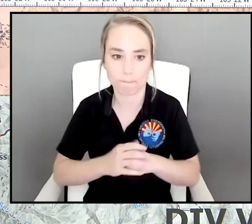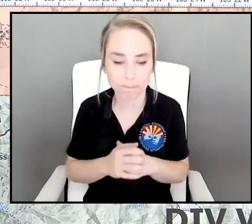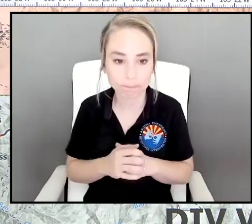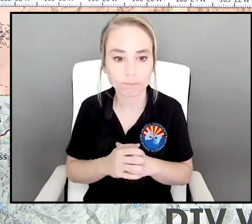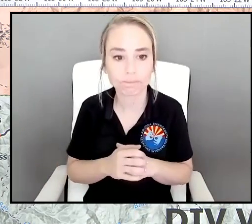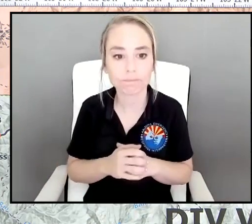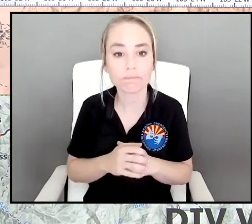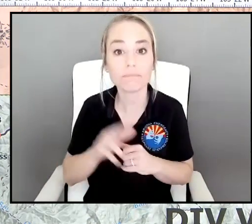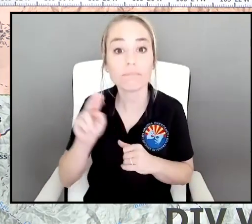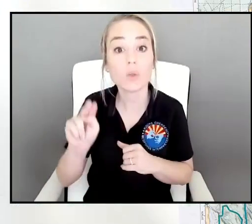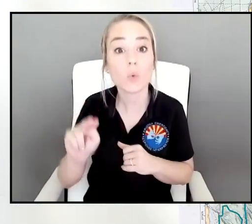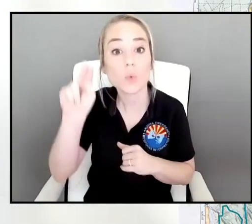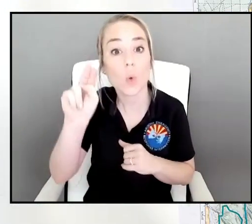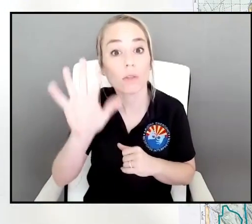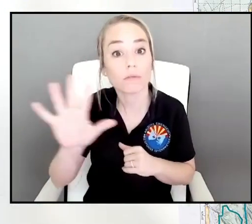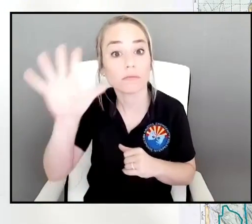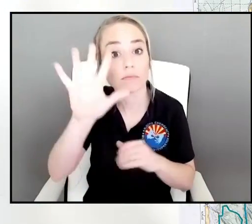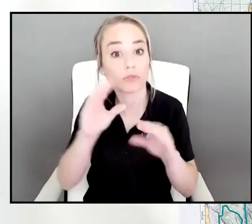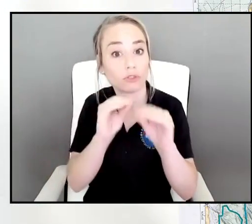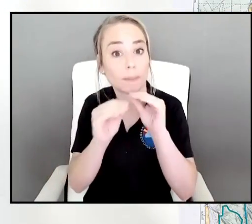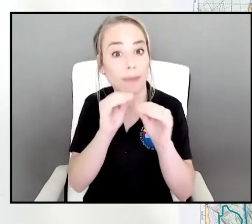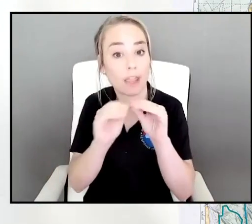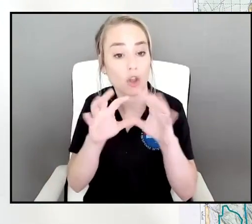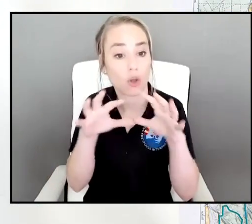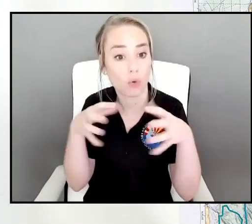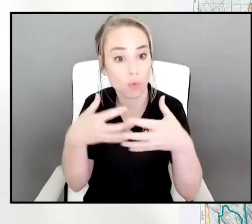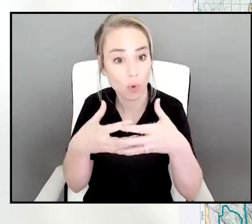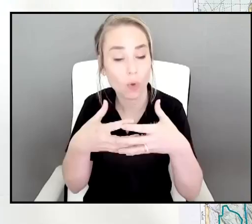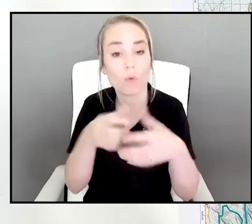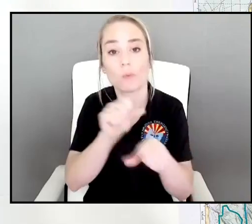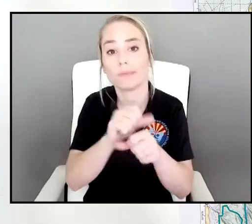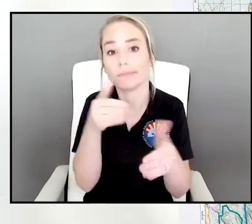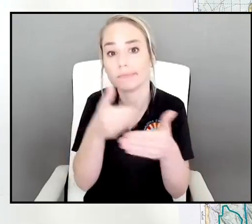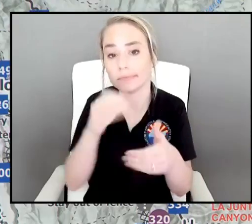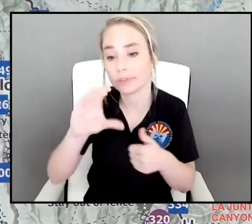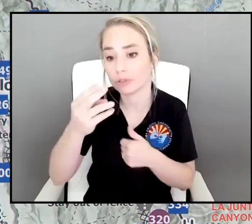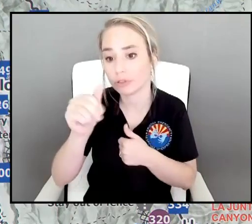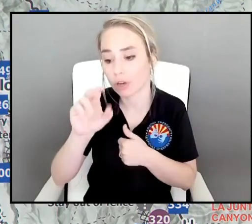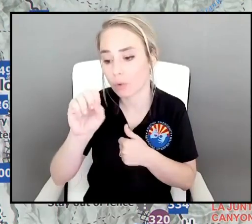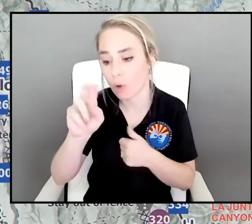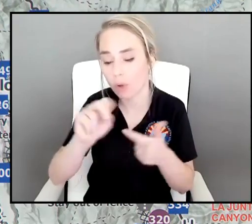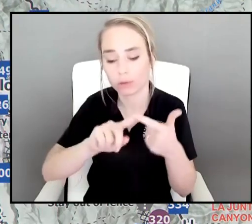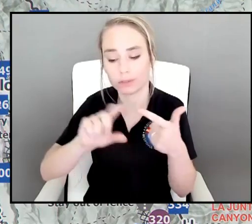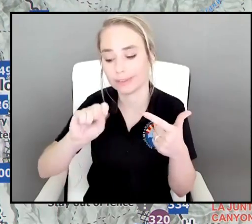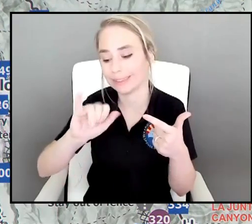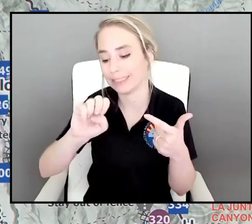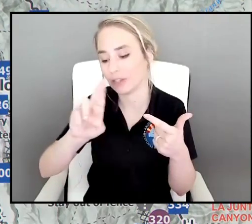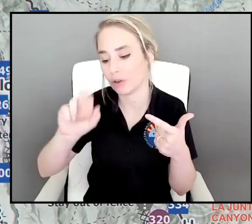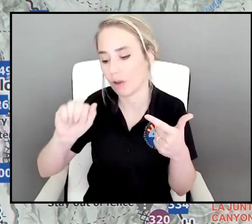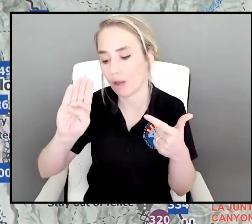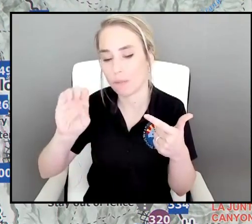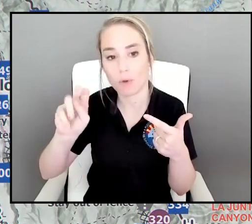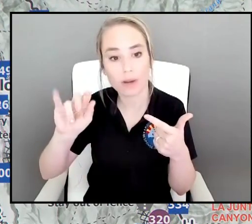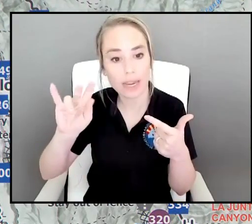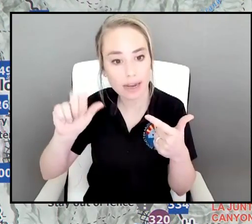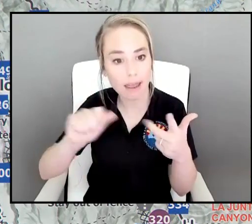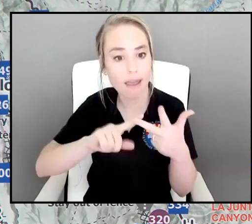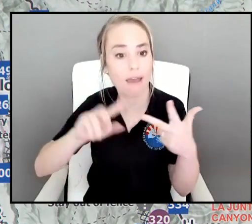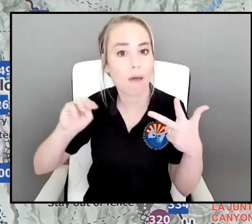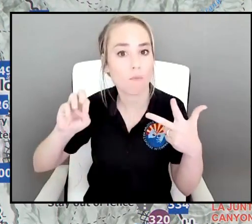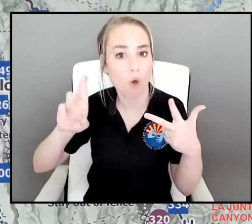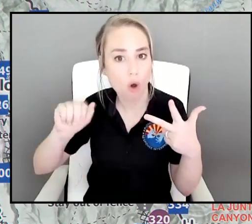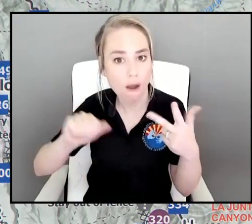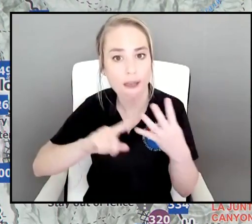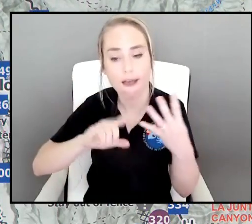has been working around Chacon, Sierra Bonita, and then all the way down around Mora,